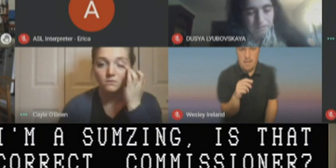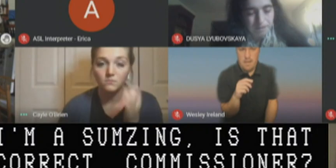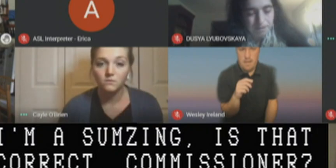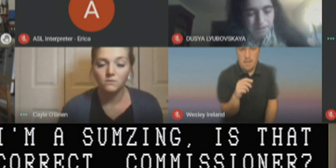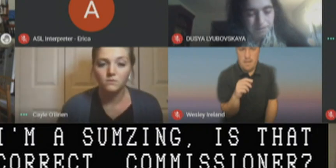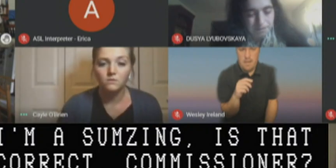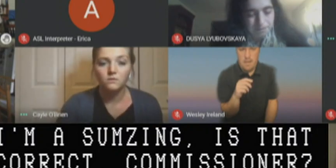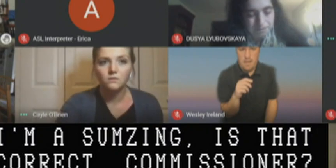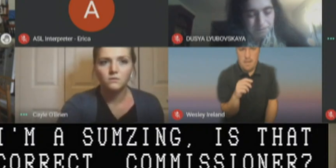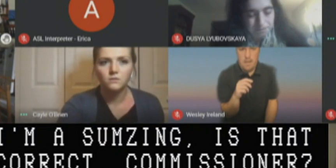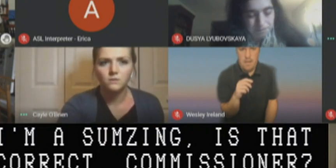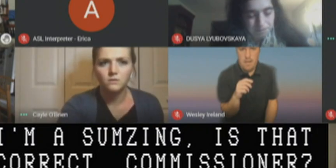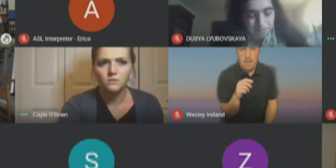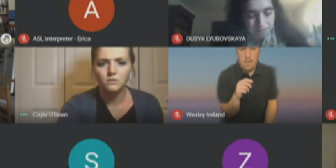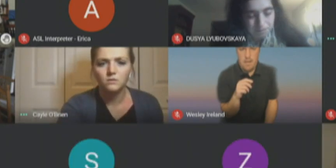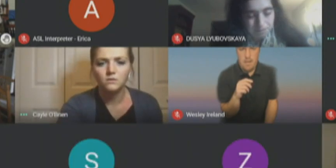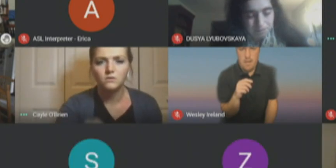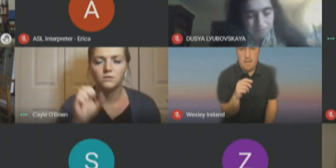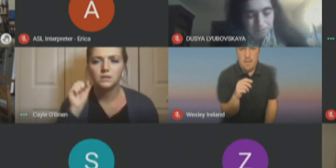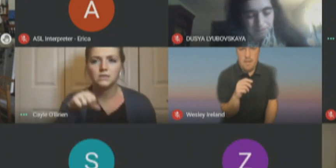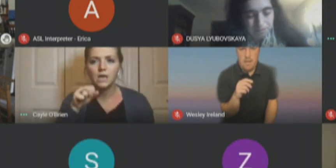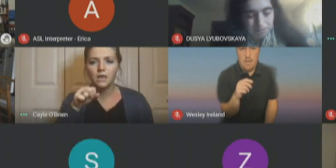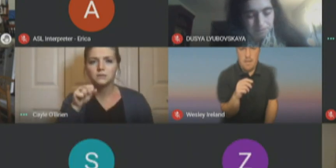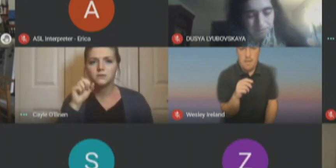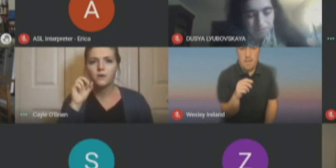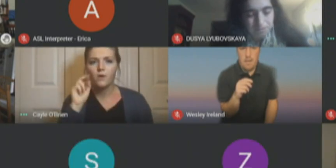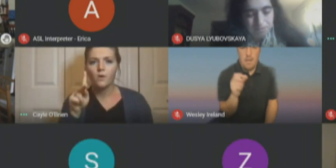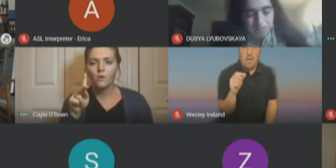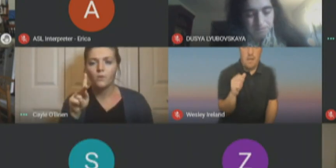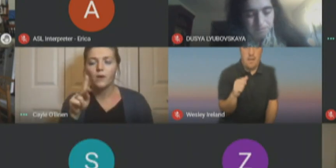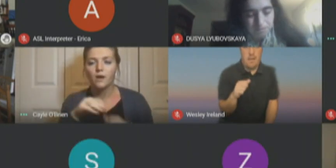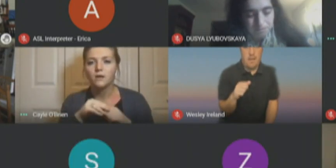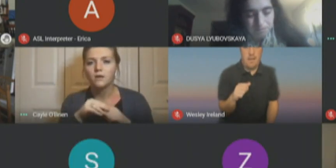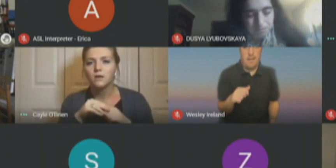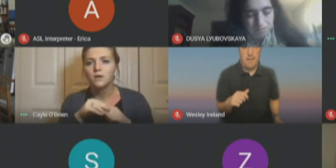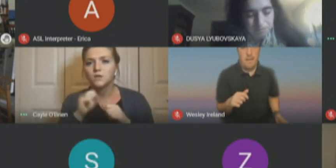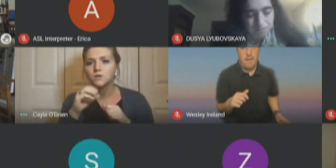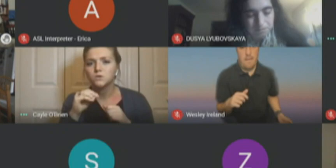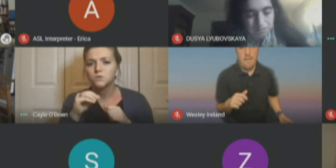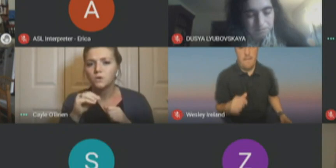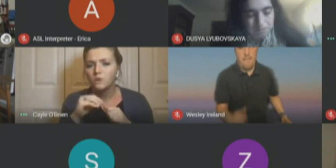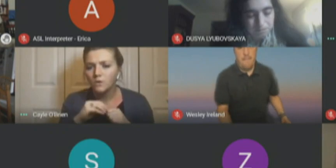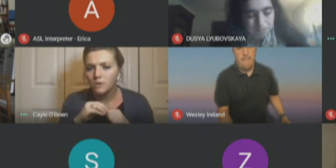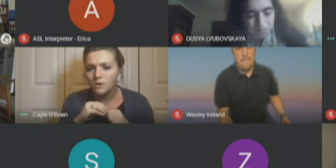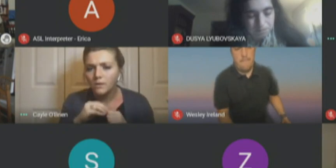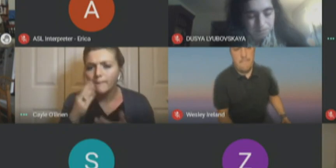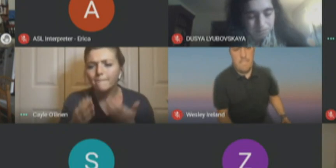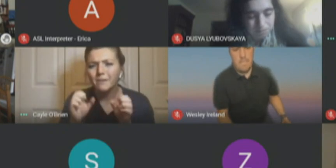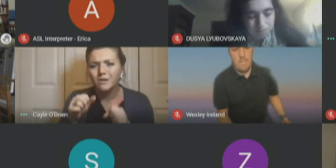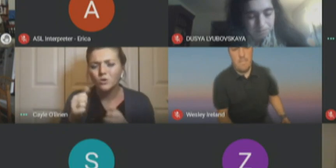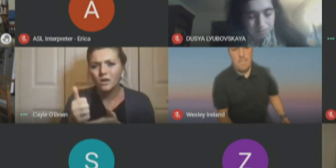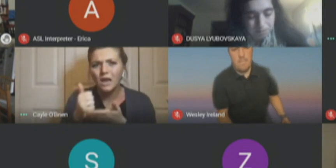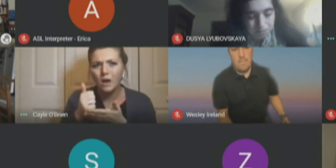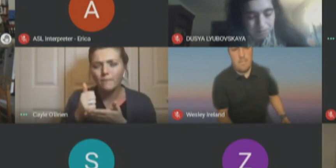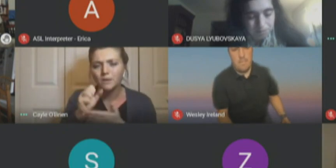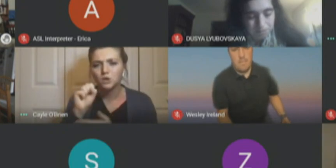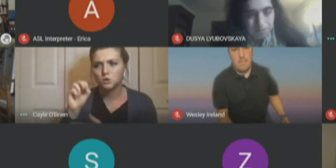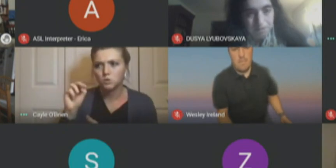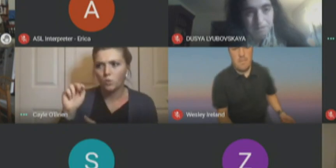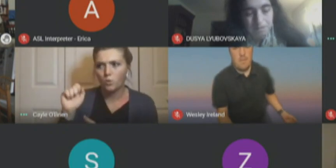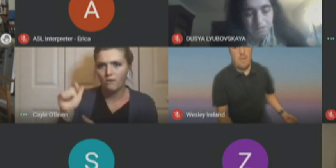Okay, so is that your whole question? Yep, so Sonal, maybe you could help with the acronyms because I forget what it stands for,